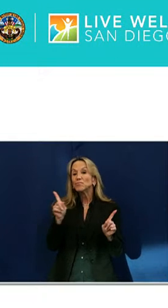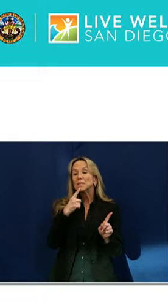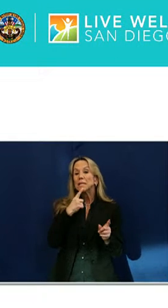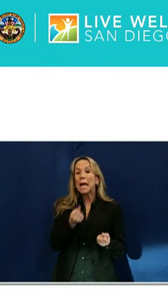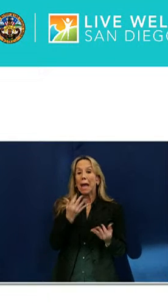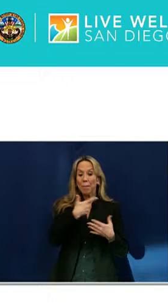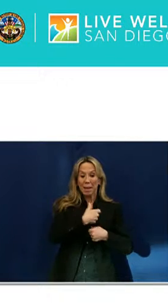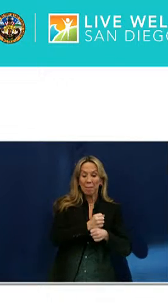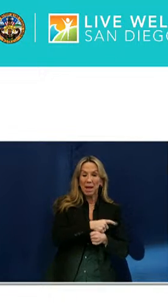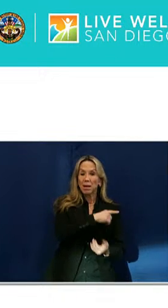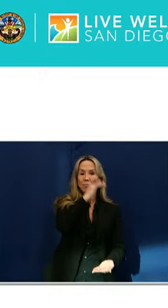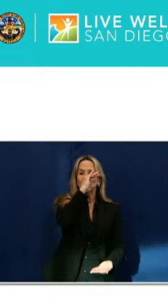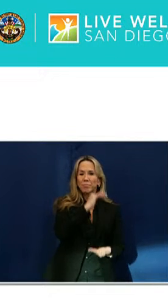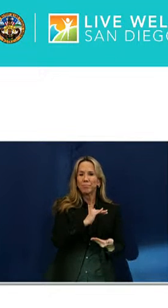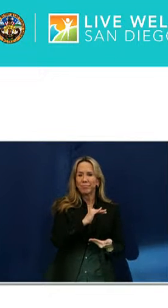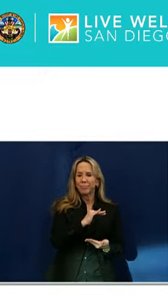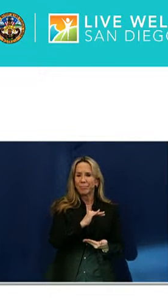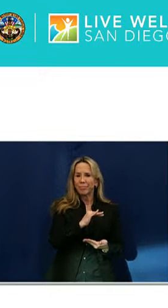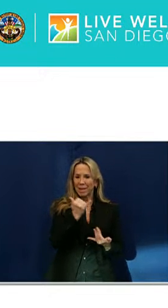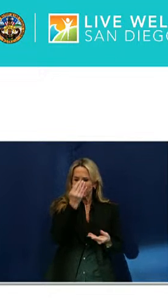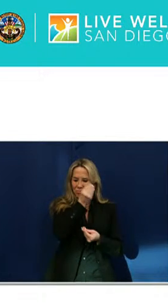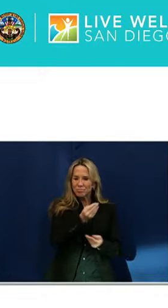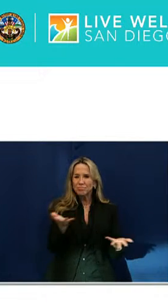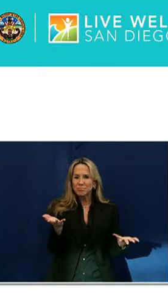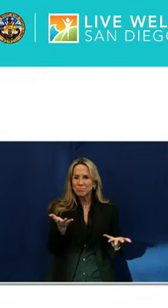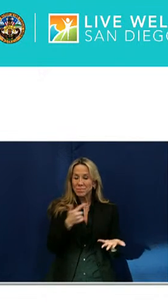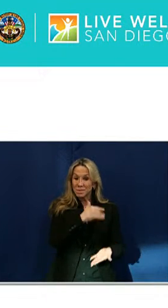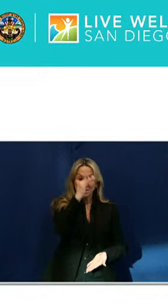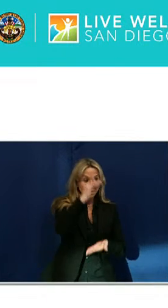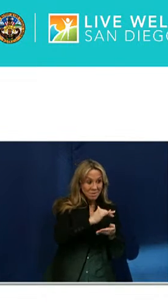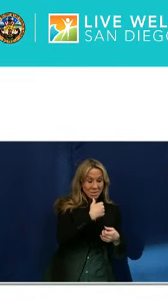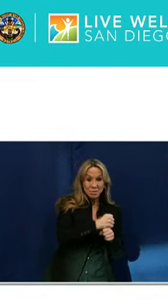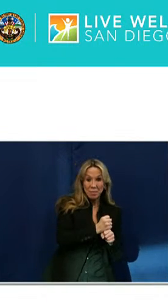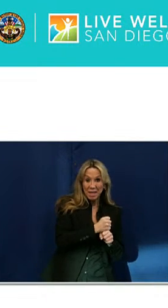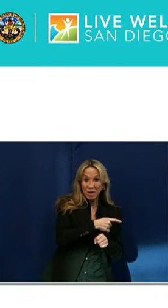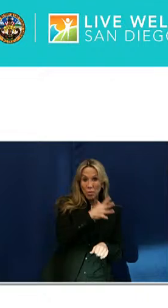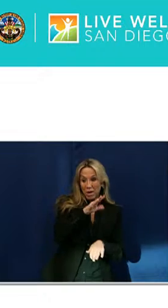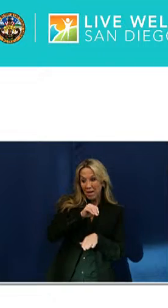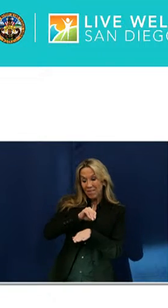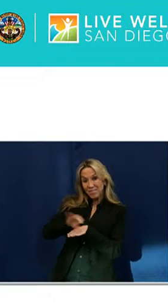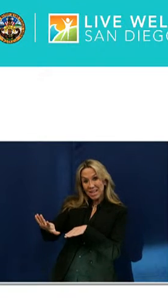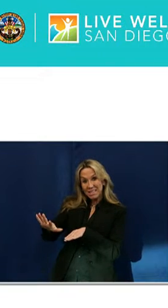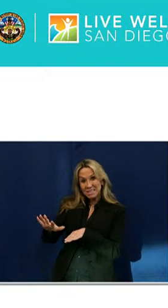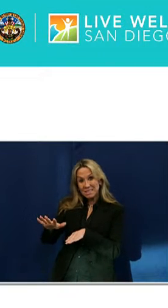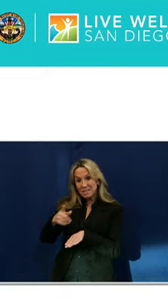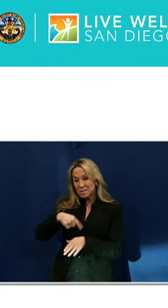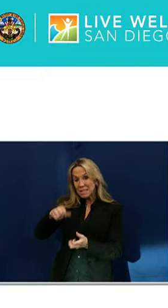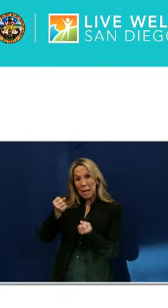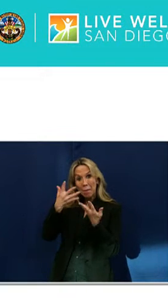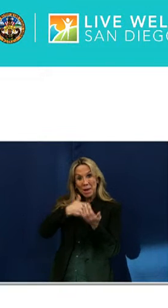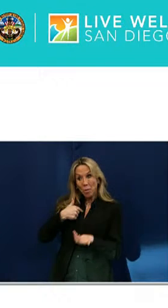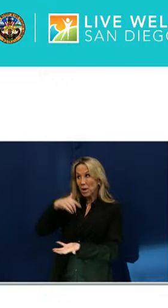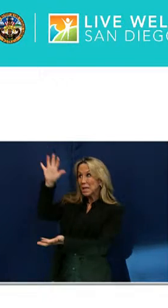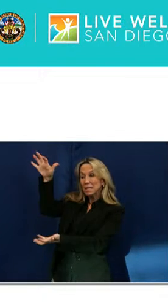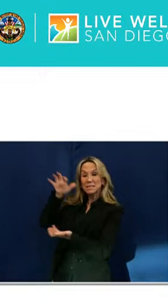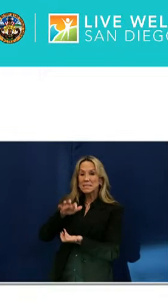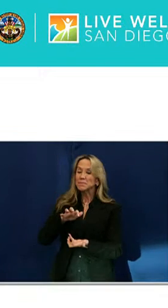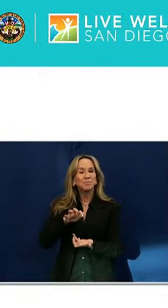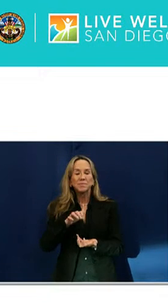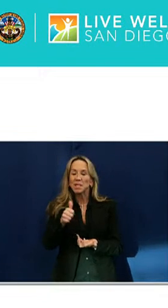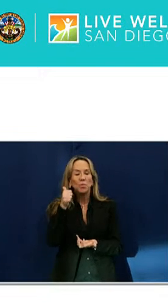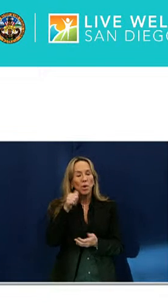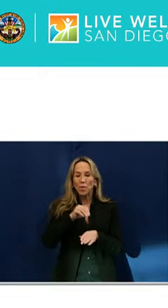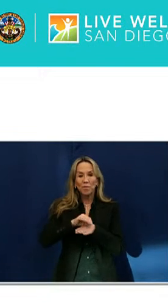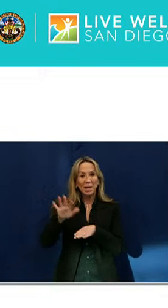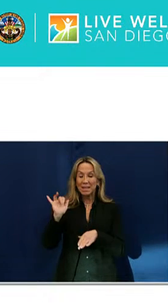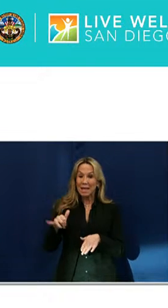is producing. That will not affect the first round of doses that we are